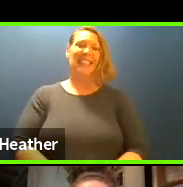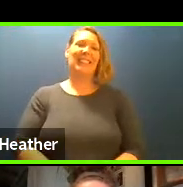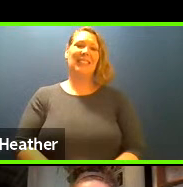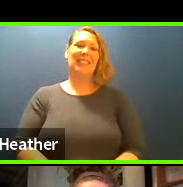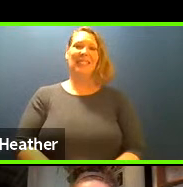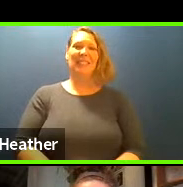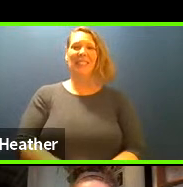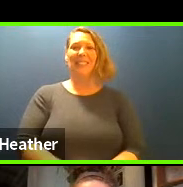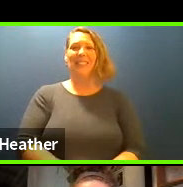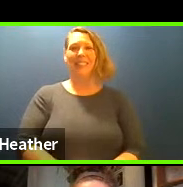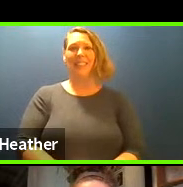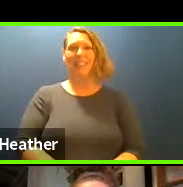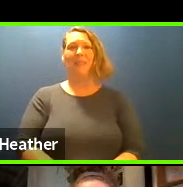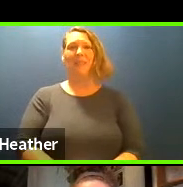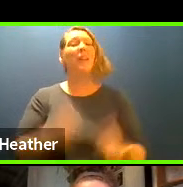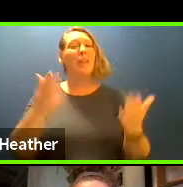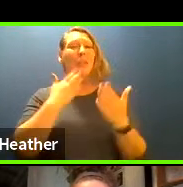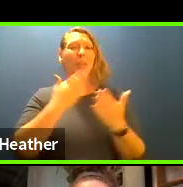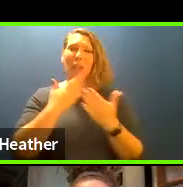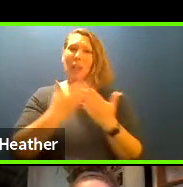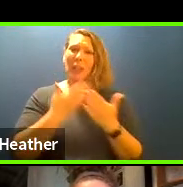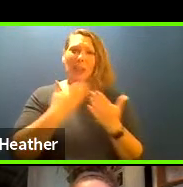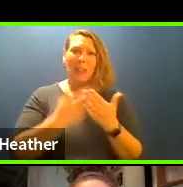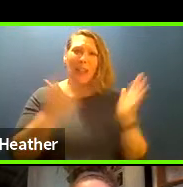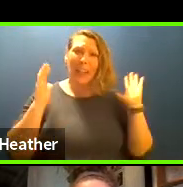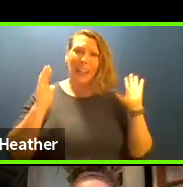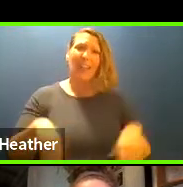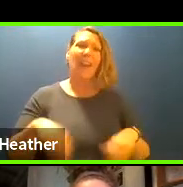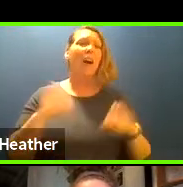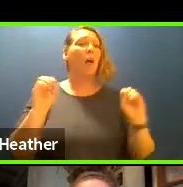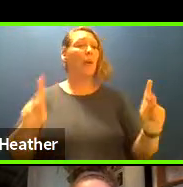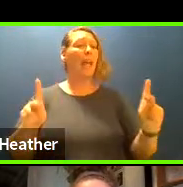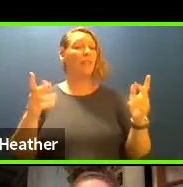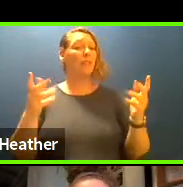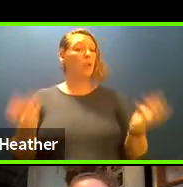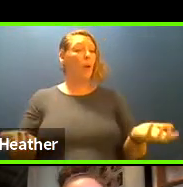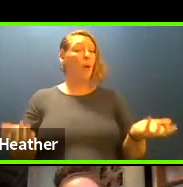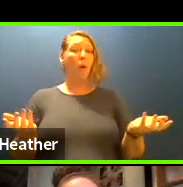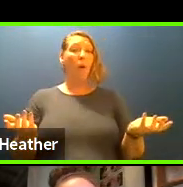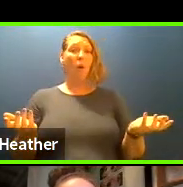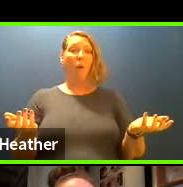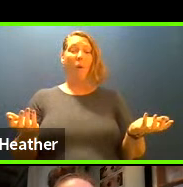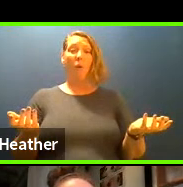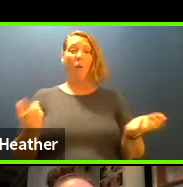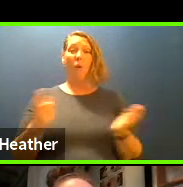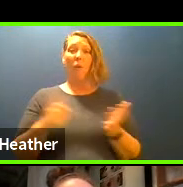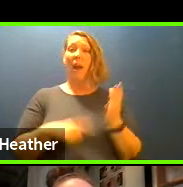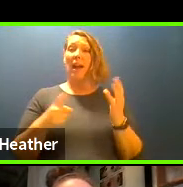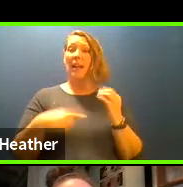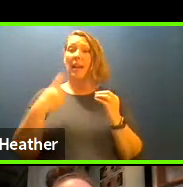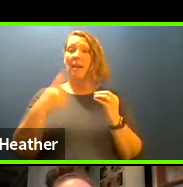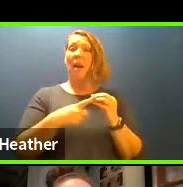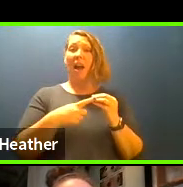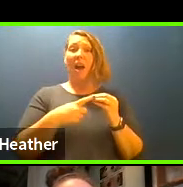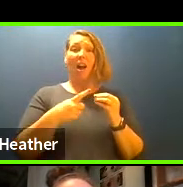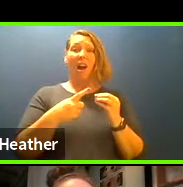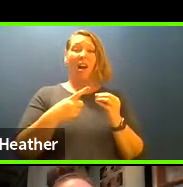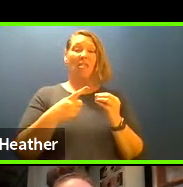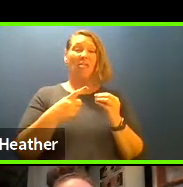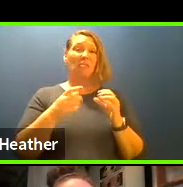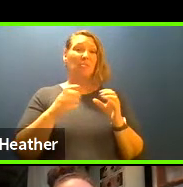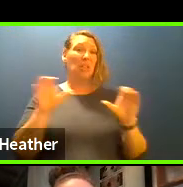Nina. So good. So good. All right. So how about let's just